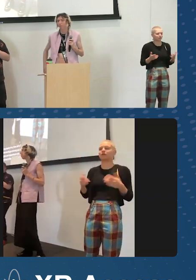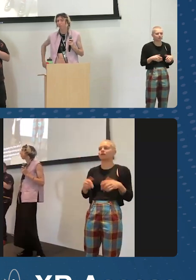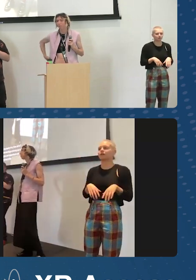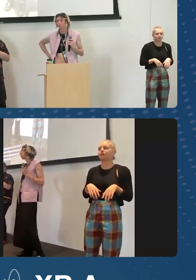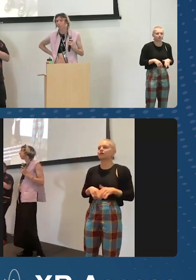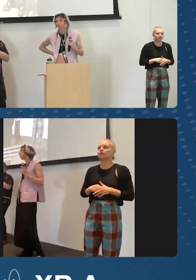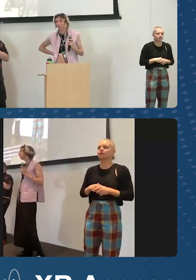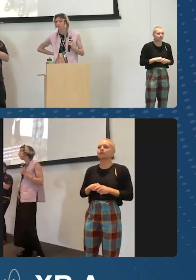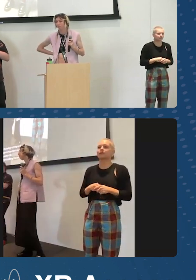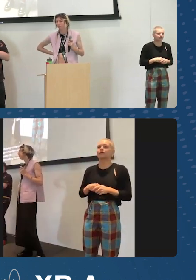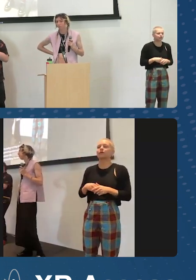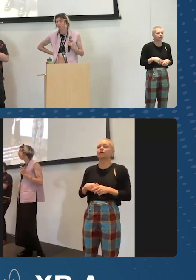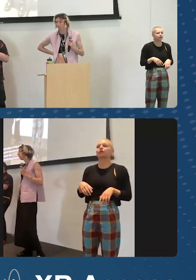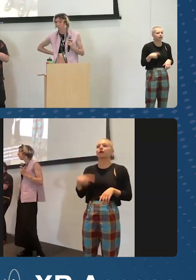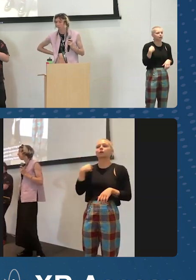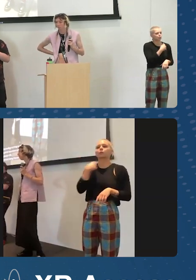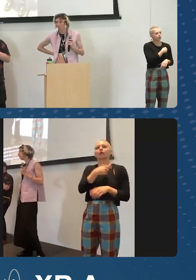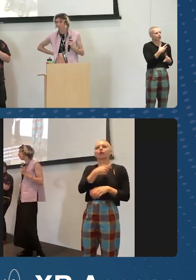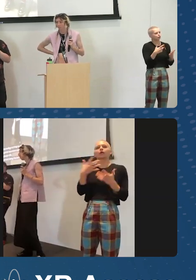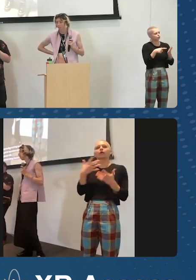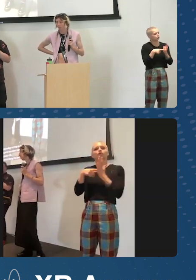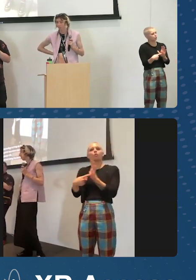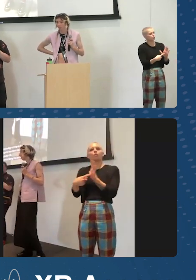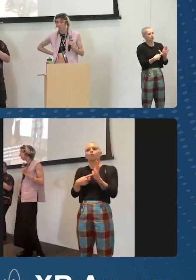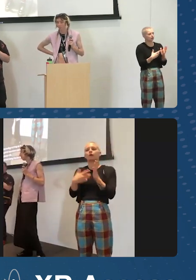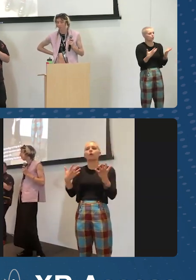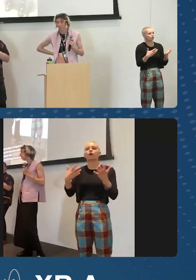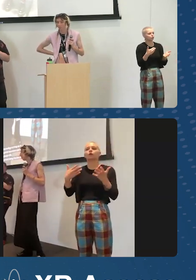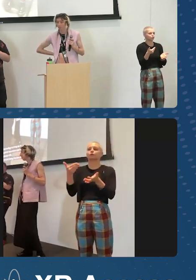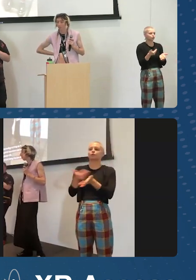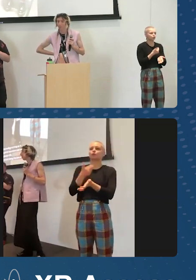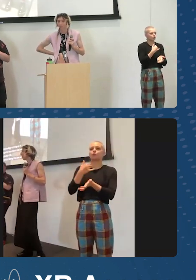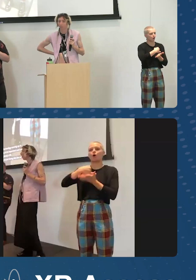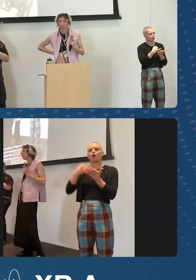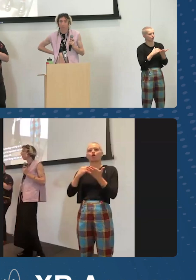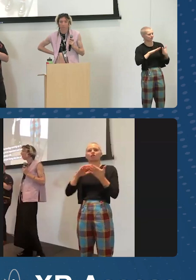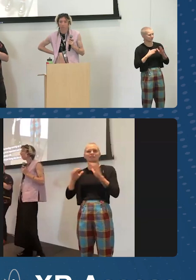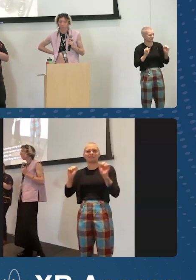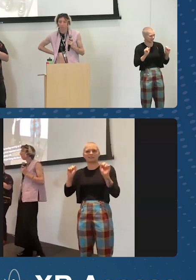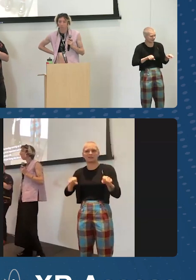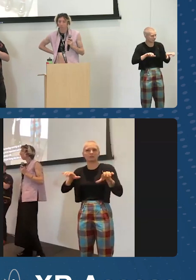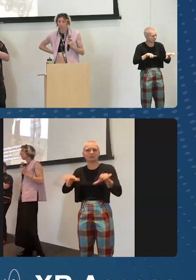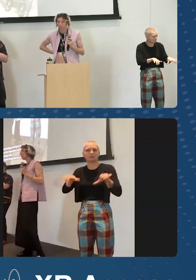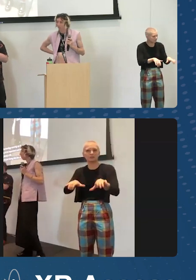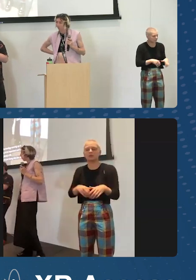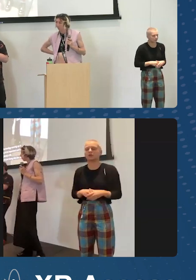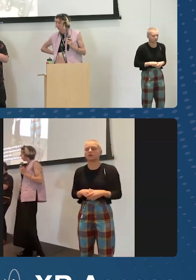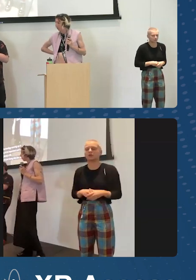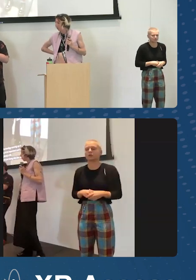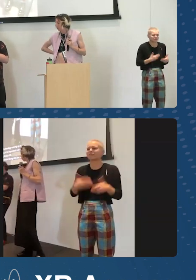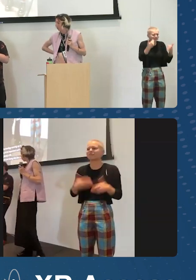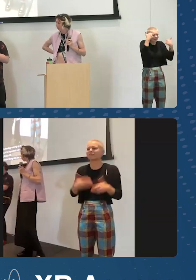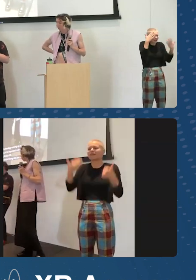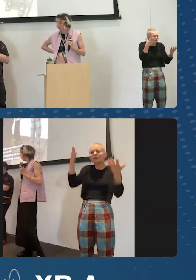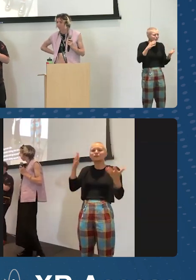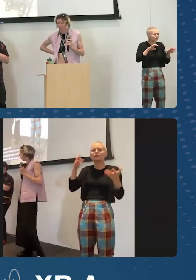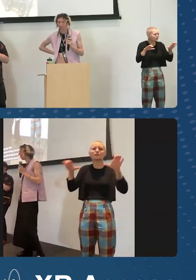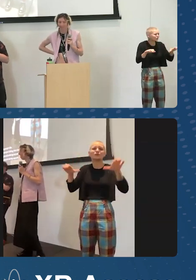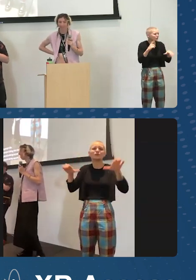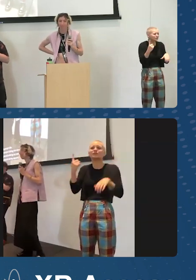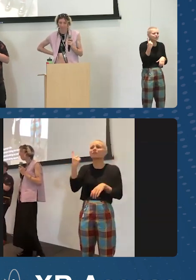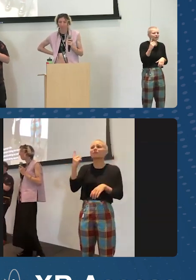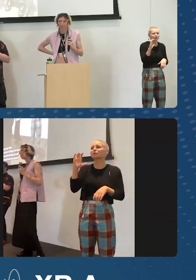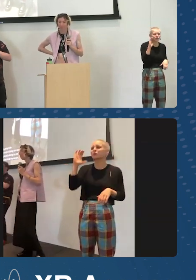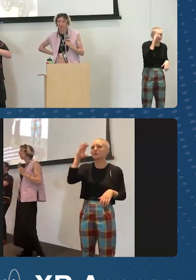up, showing what the newart.city can really do. And just, I don't know, doing something weird.